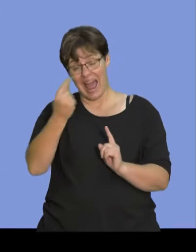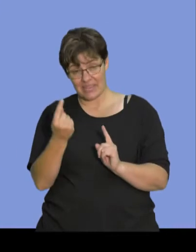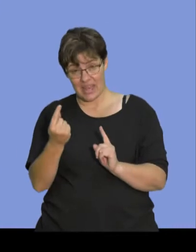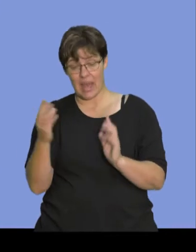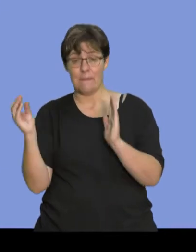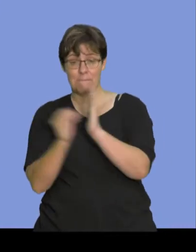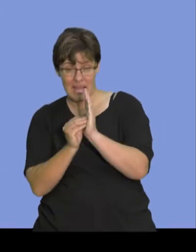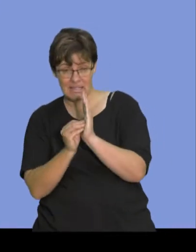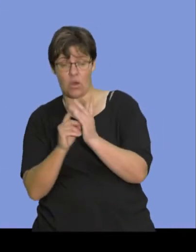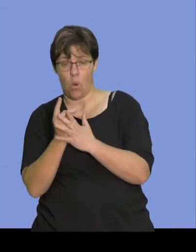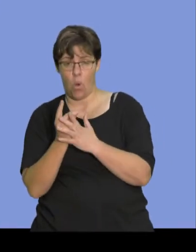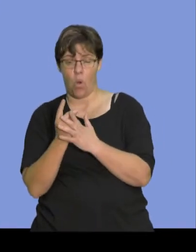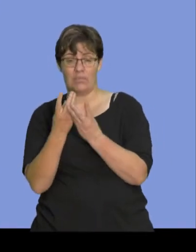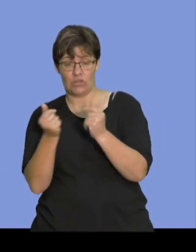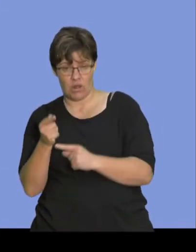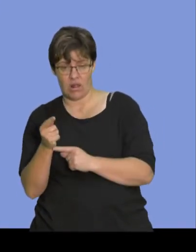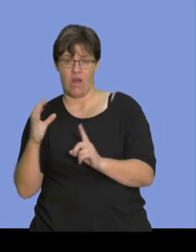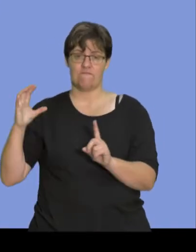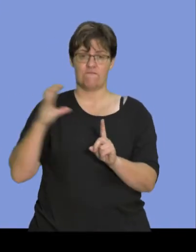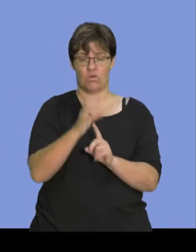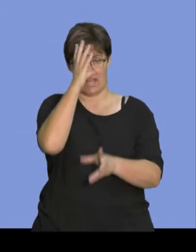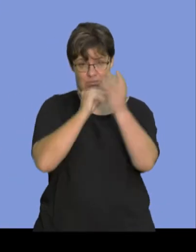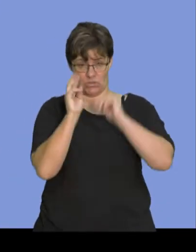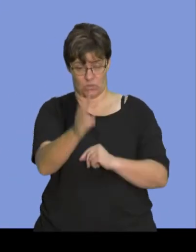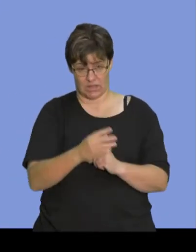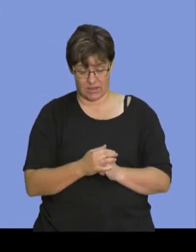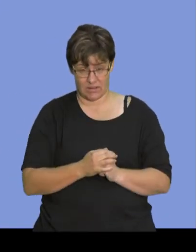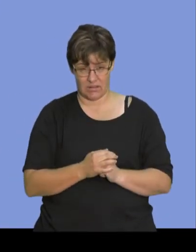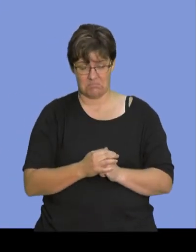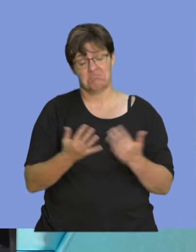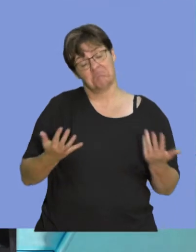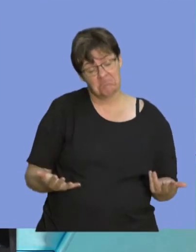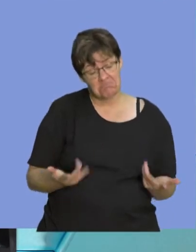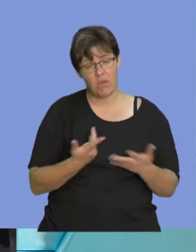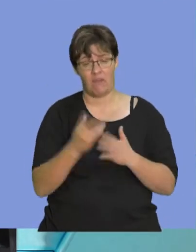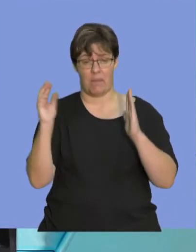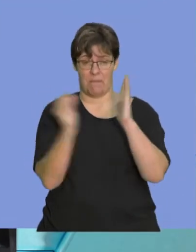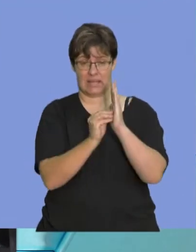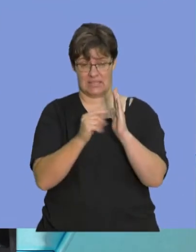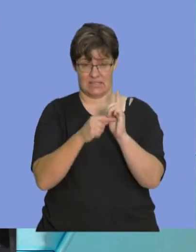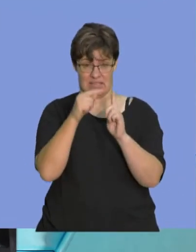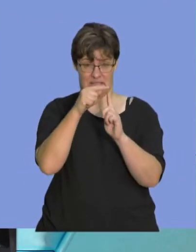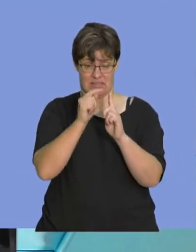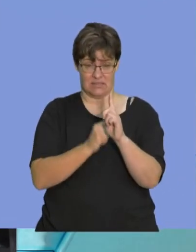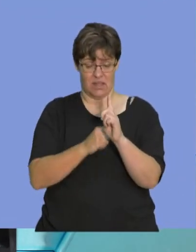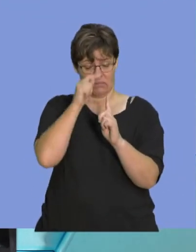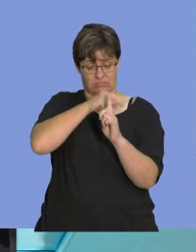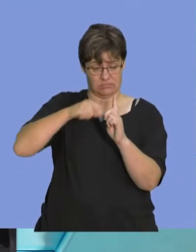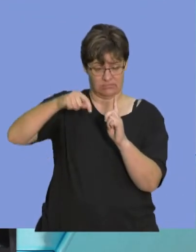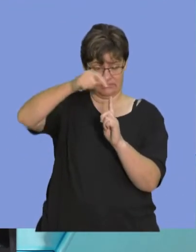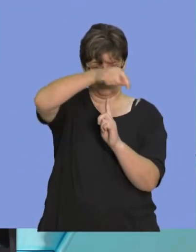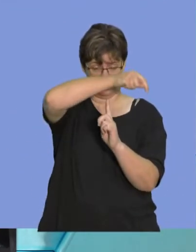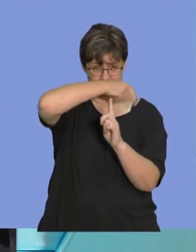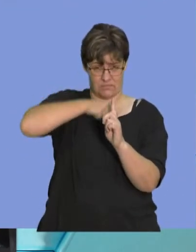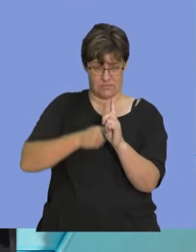magnetic material or a magnet will experience a force. Now, let's break it down. So suppose we've got a magnet. Around a